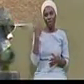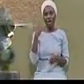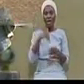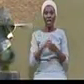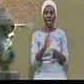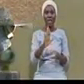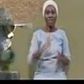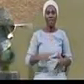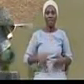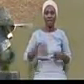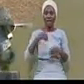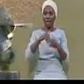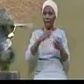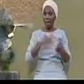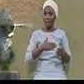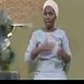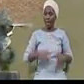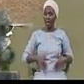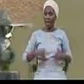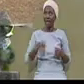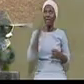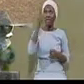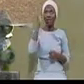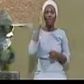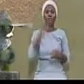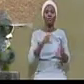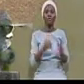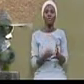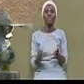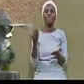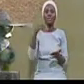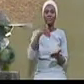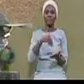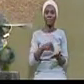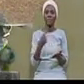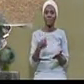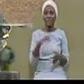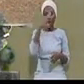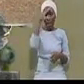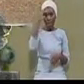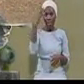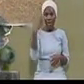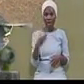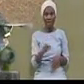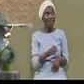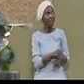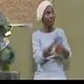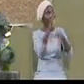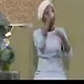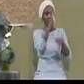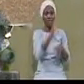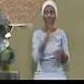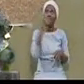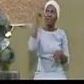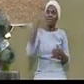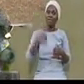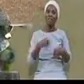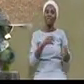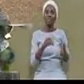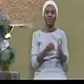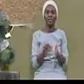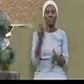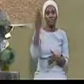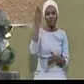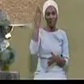in your life, in my life. The man of Calvary, he has done it before,